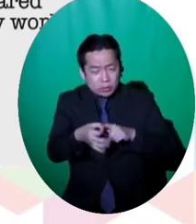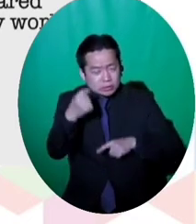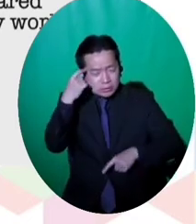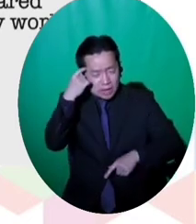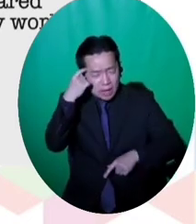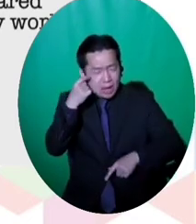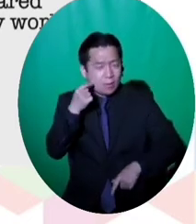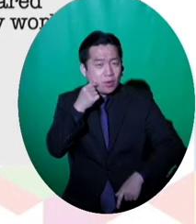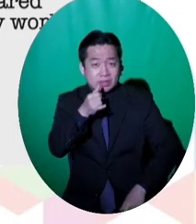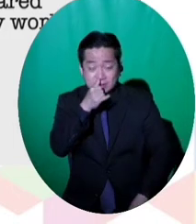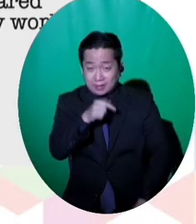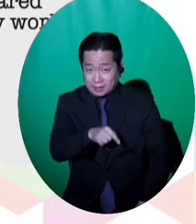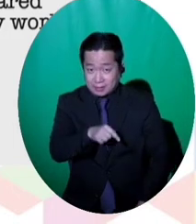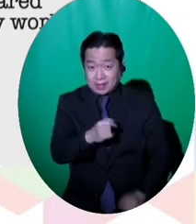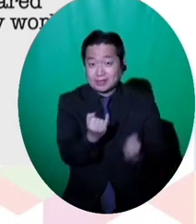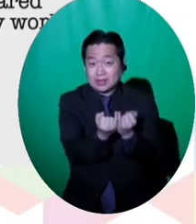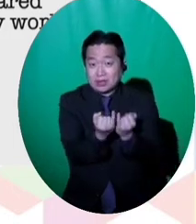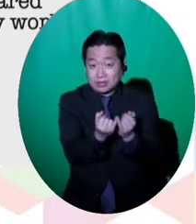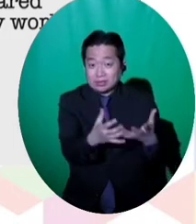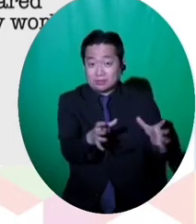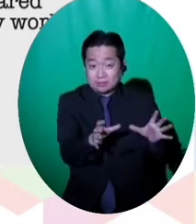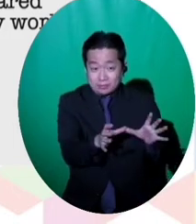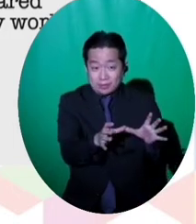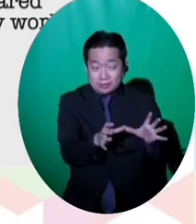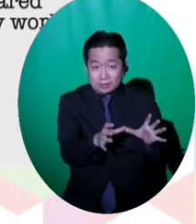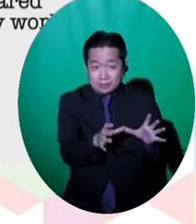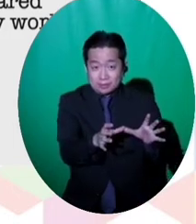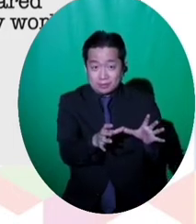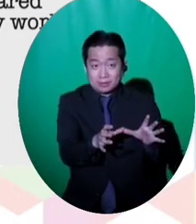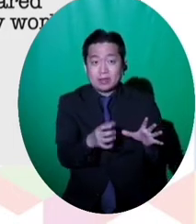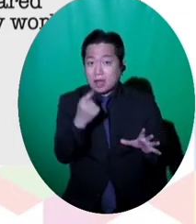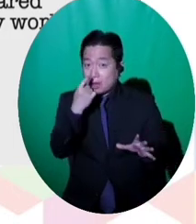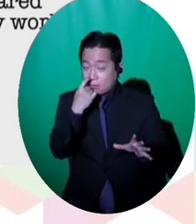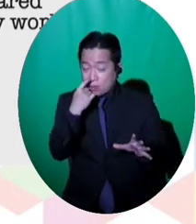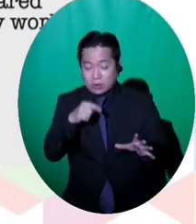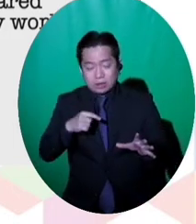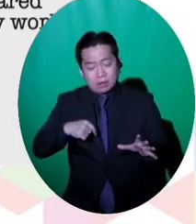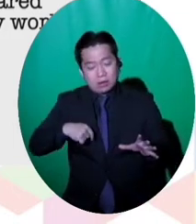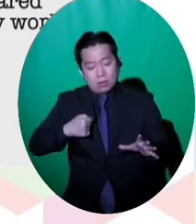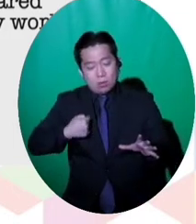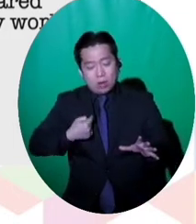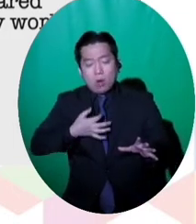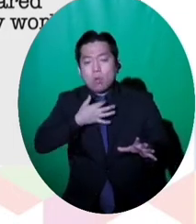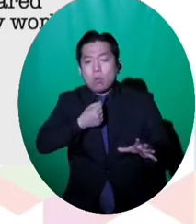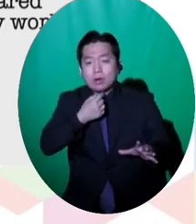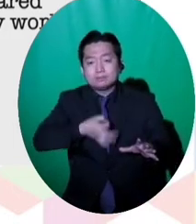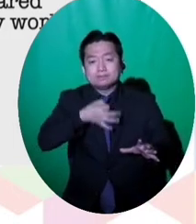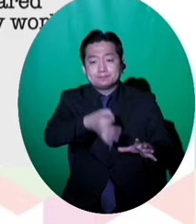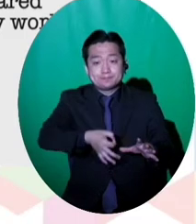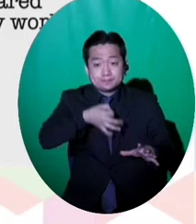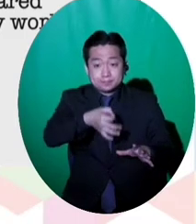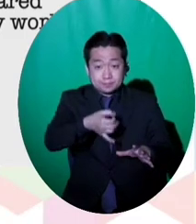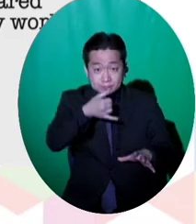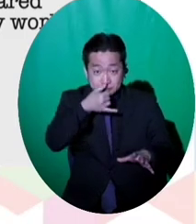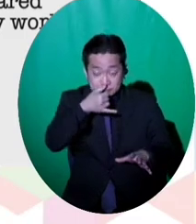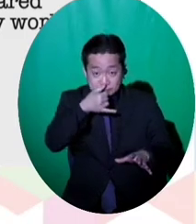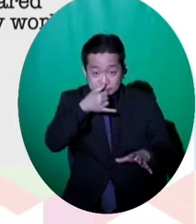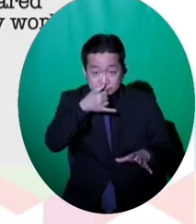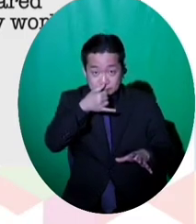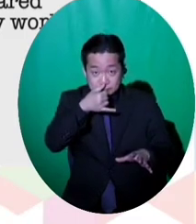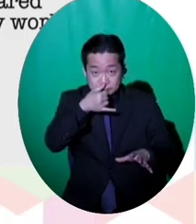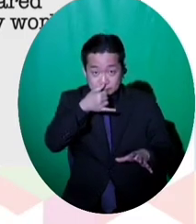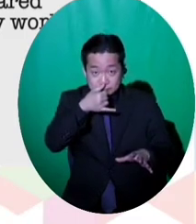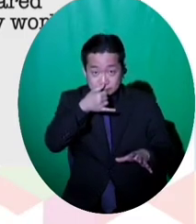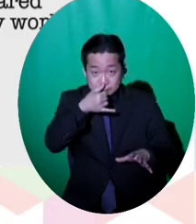significant fertility decline. So specialization in care provision is always going to be disadvantageous to some